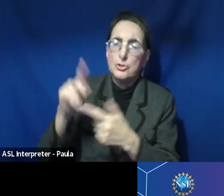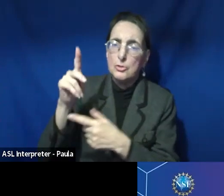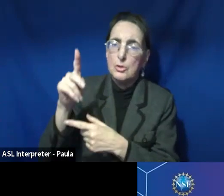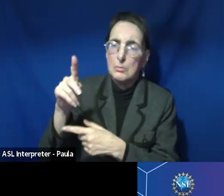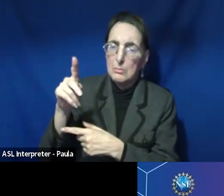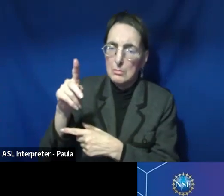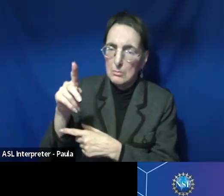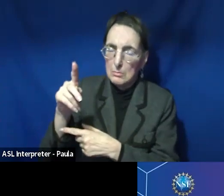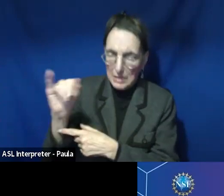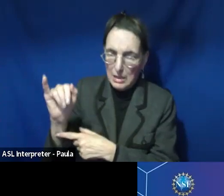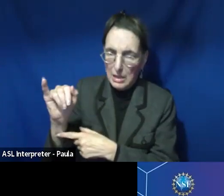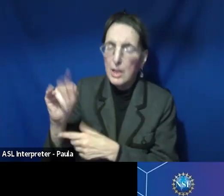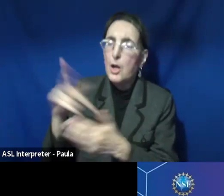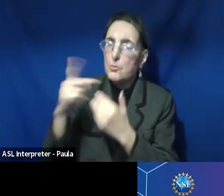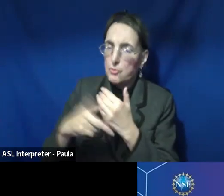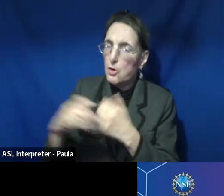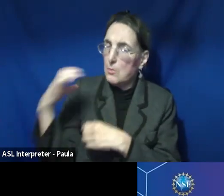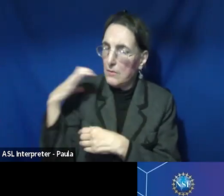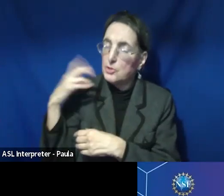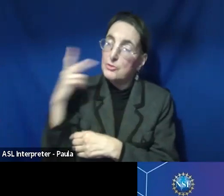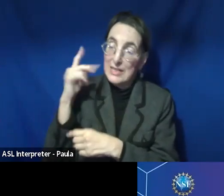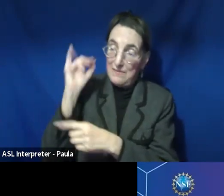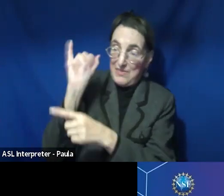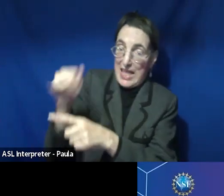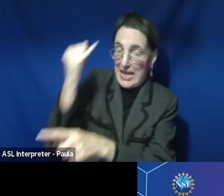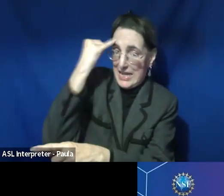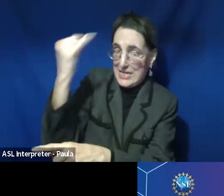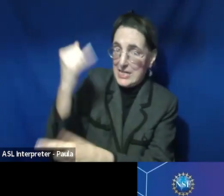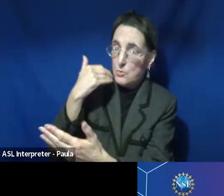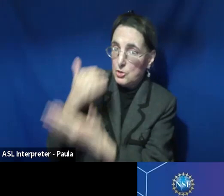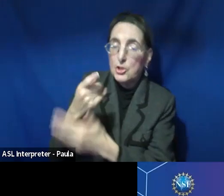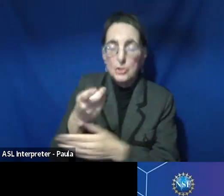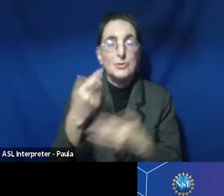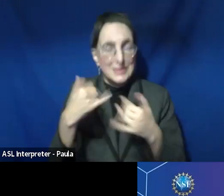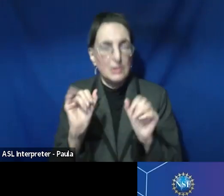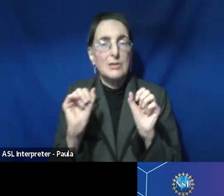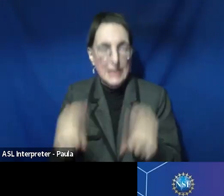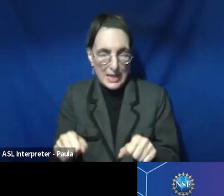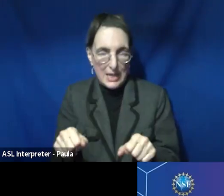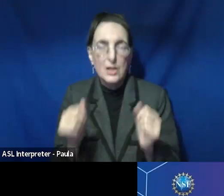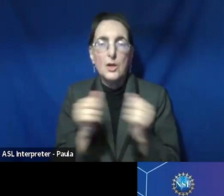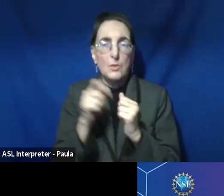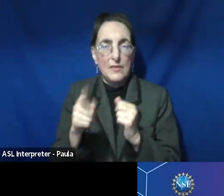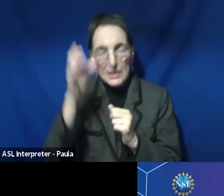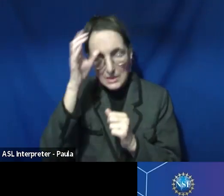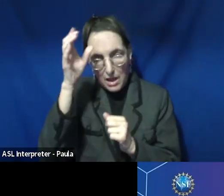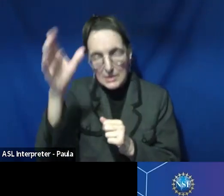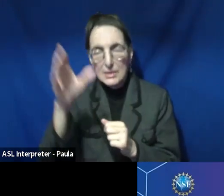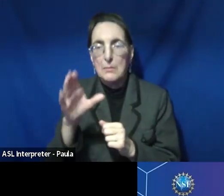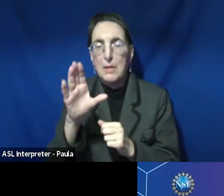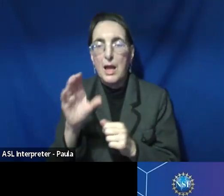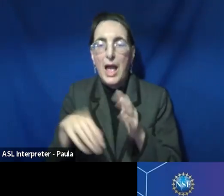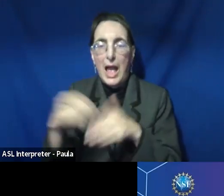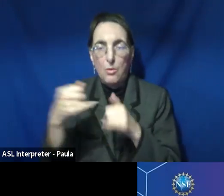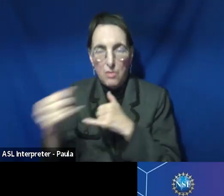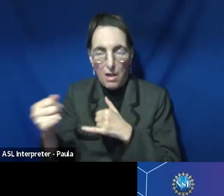a program officer to see if that idea was good. You could still do that with this concept outline as well.